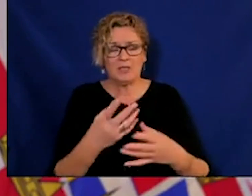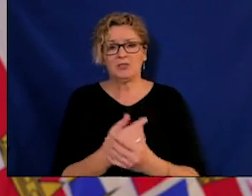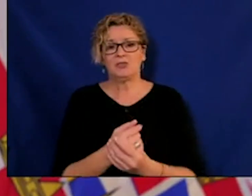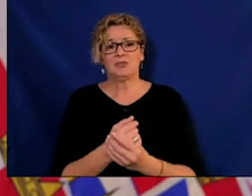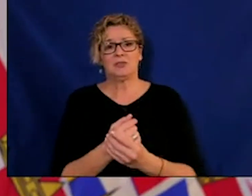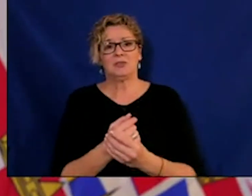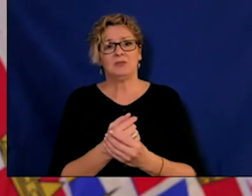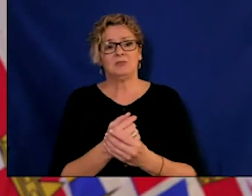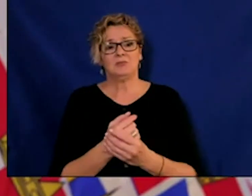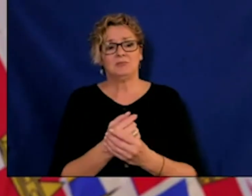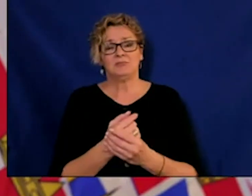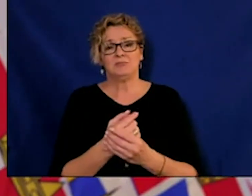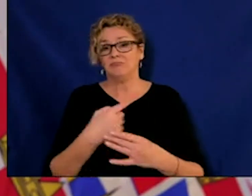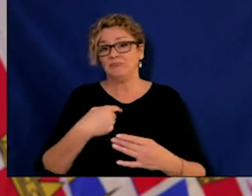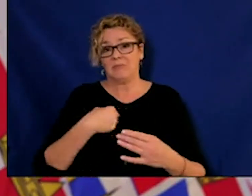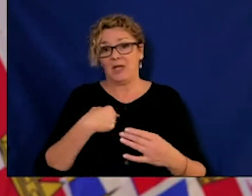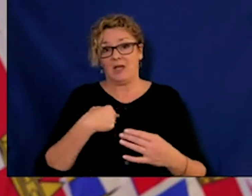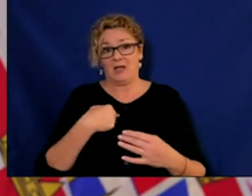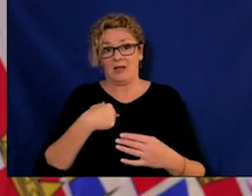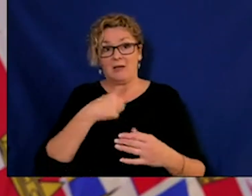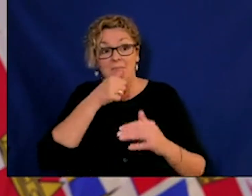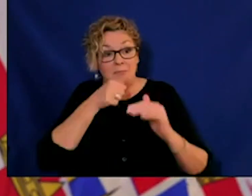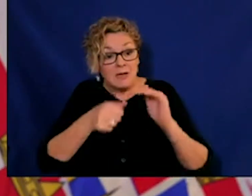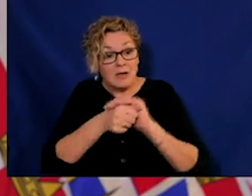Next question is from Moira Witten, the Tyee.